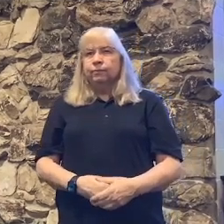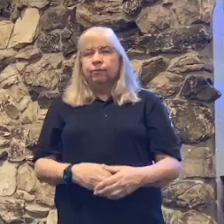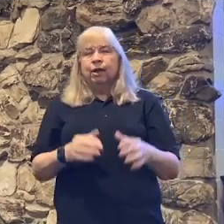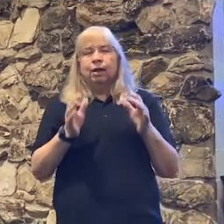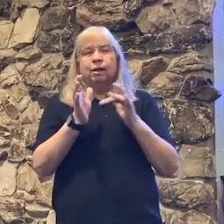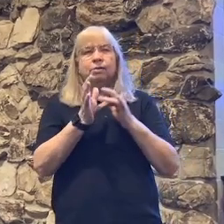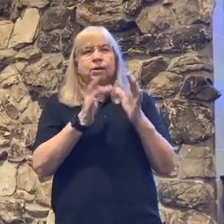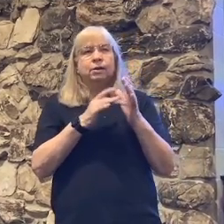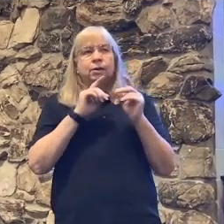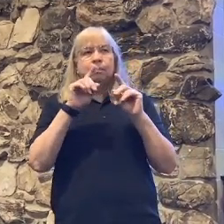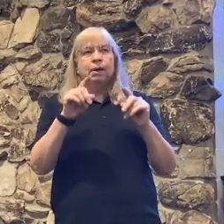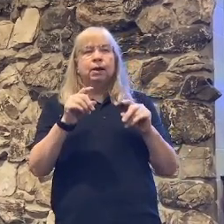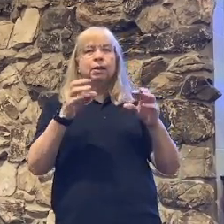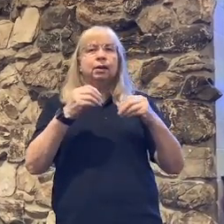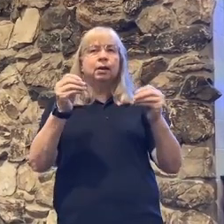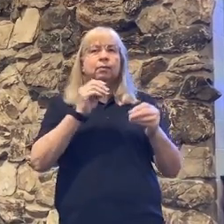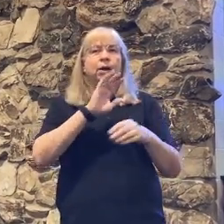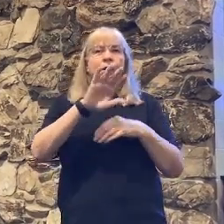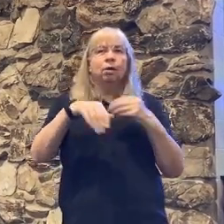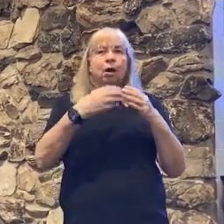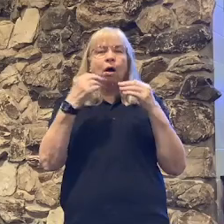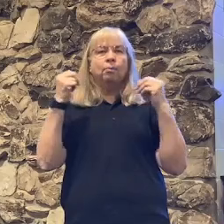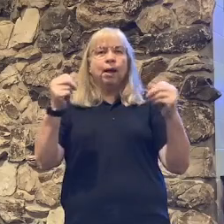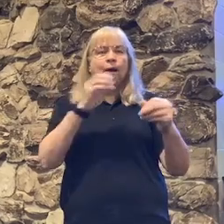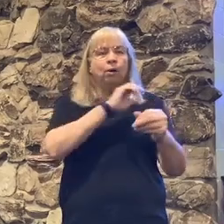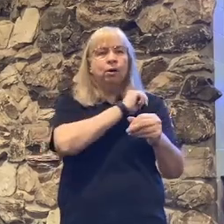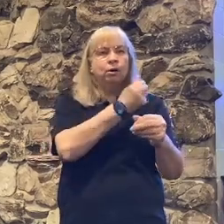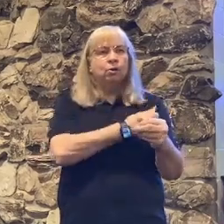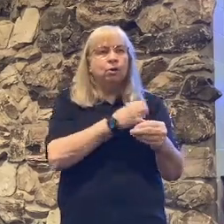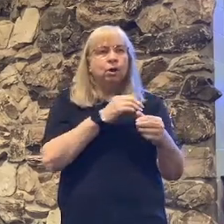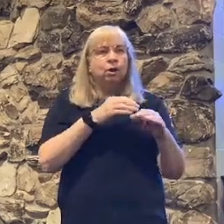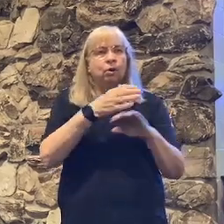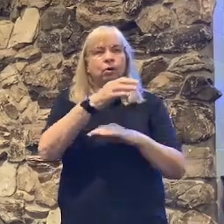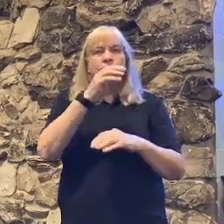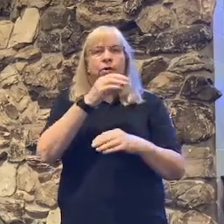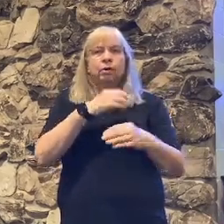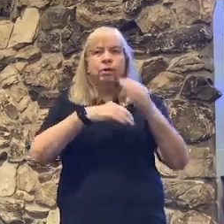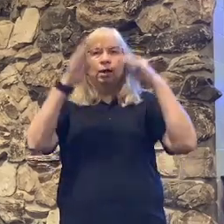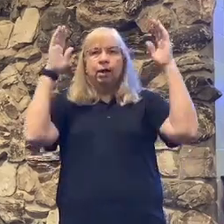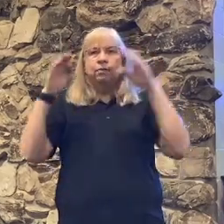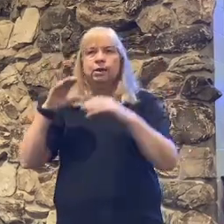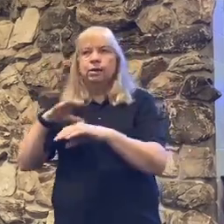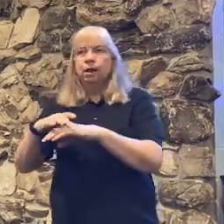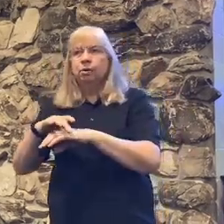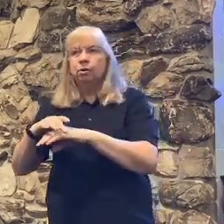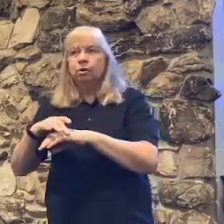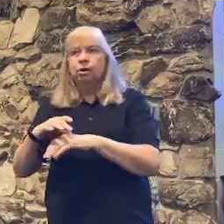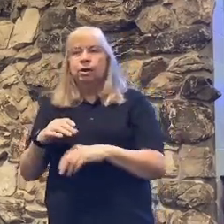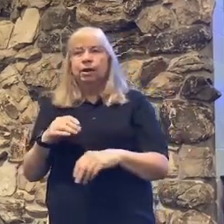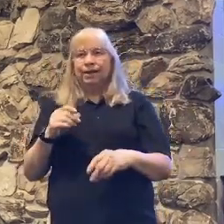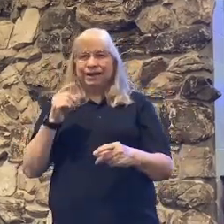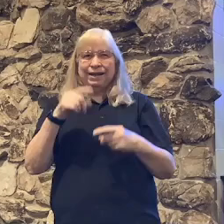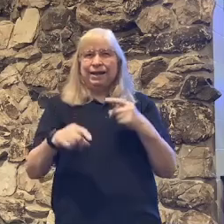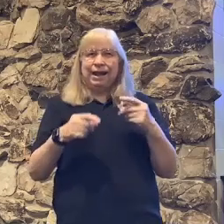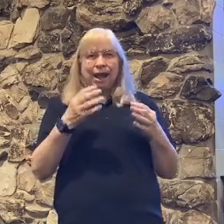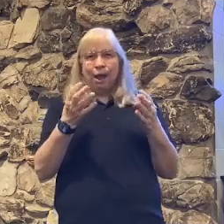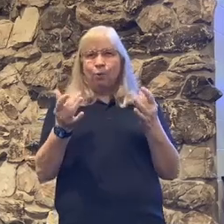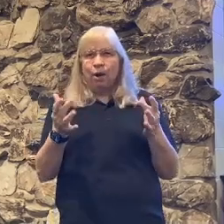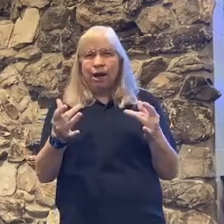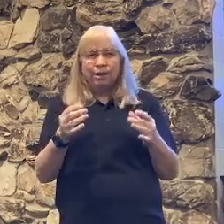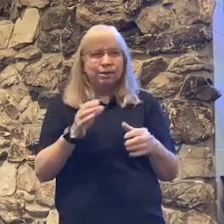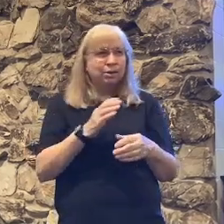Jesus has been given all power and authority over the heavens and earth. And he can't wait to